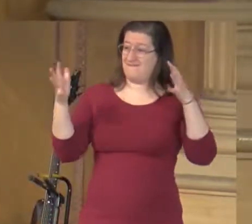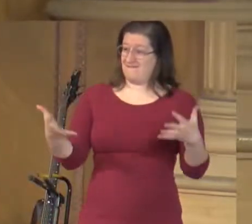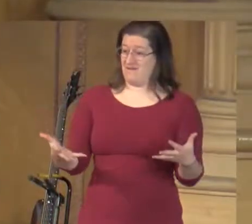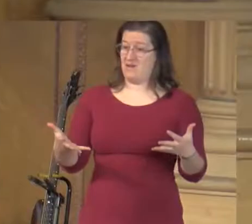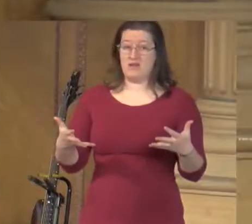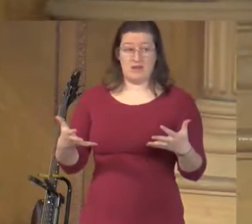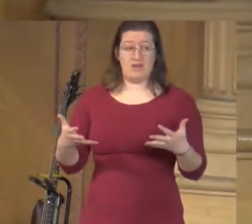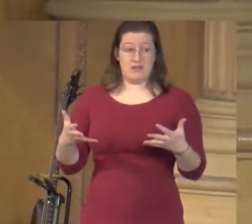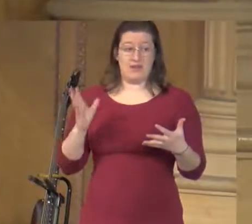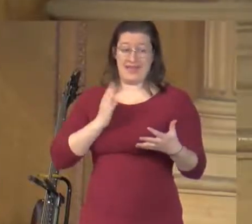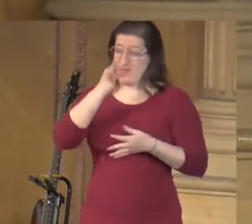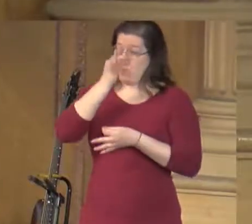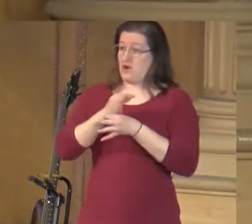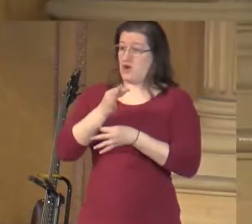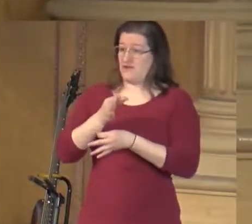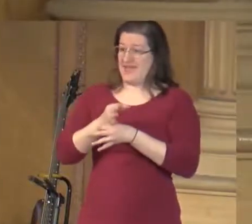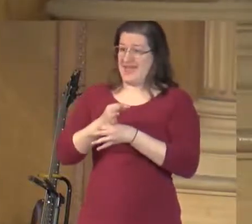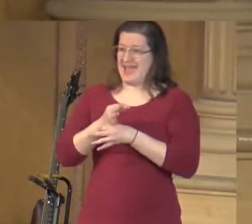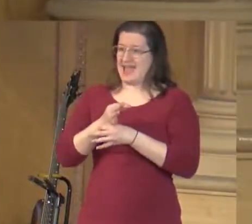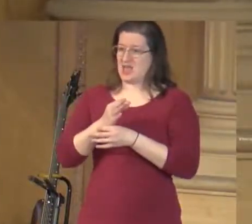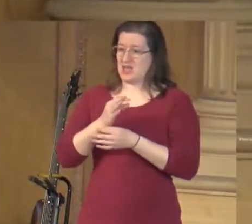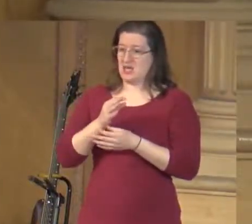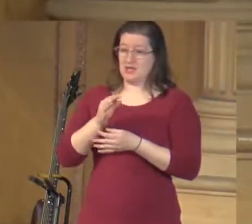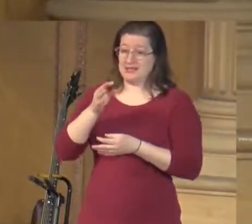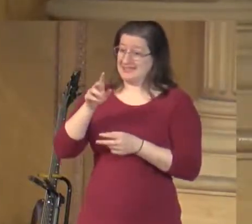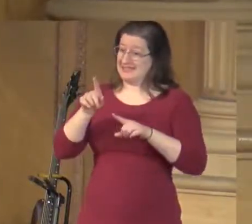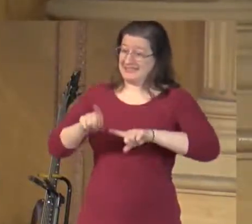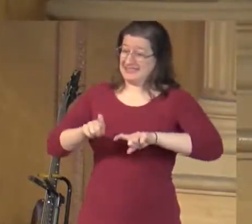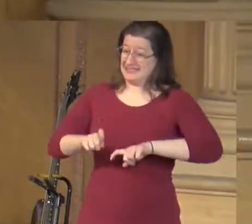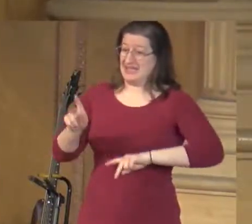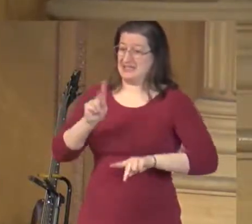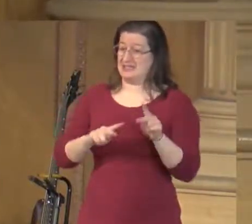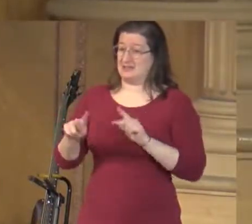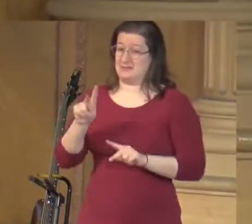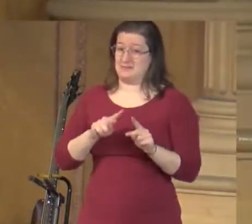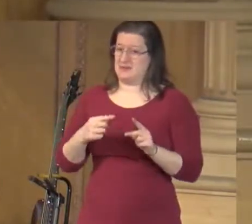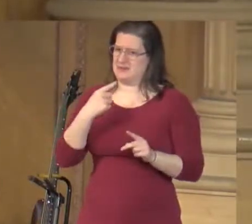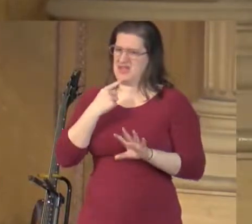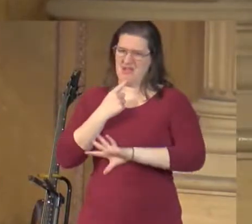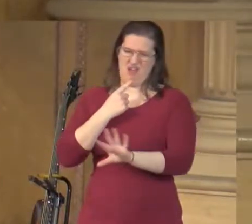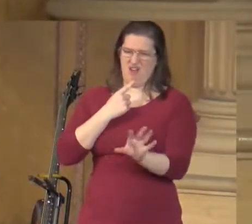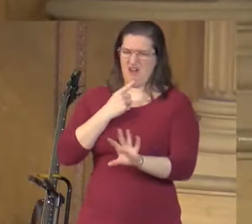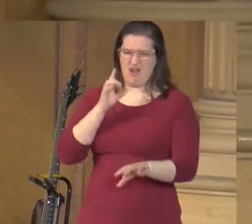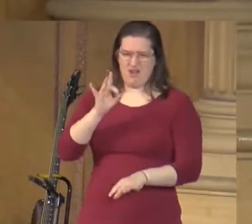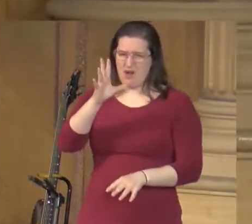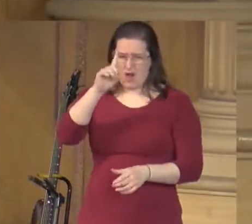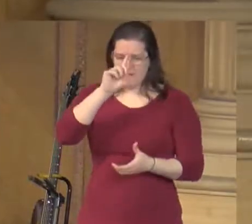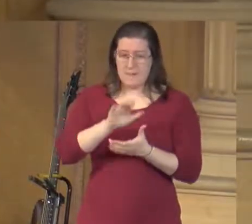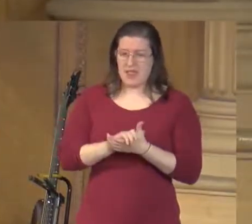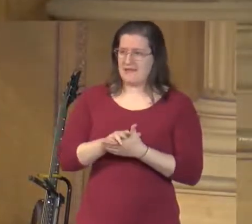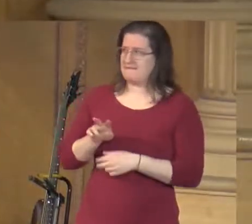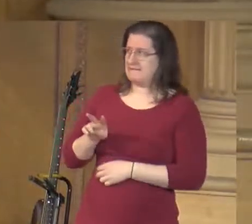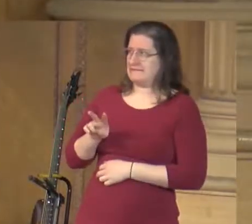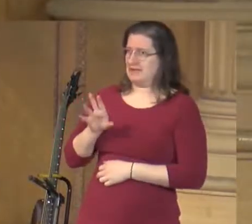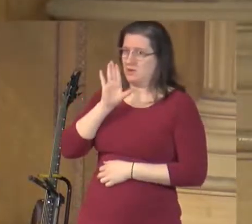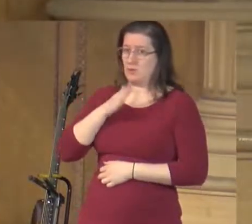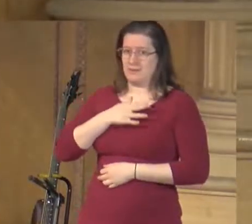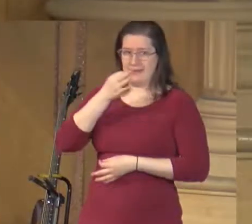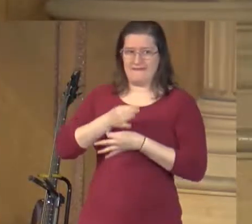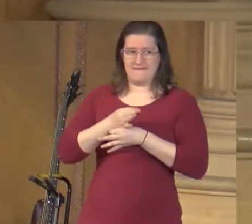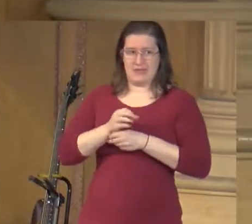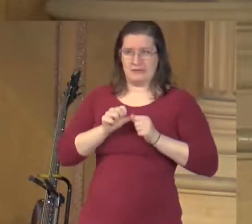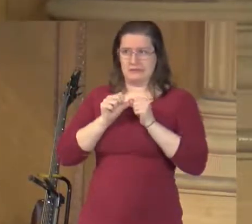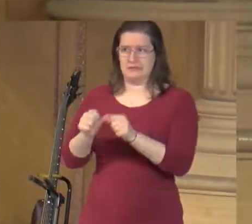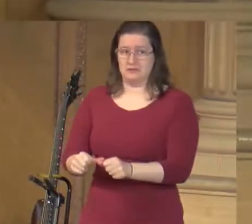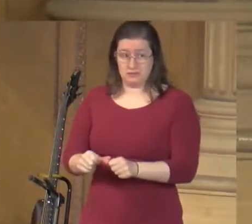Will we turn on one another and abandon one another quickly when we see faults and flaws in one another, especially the really frustrating kind?